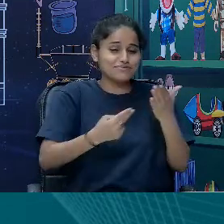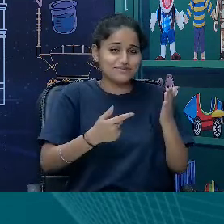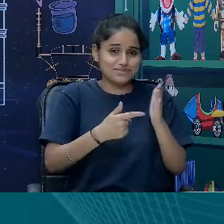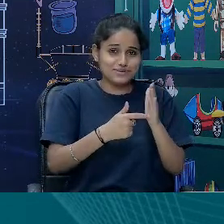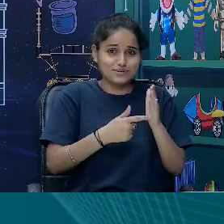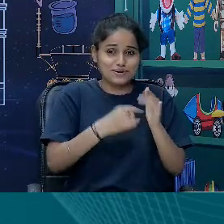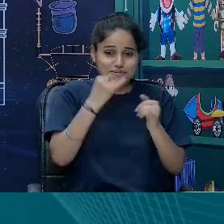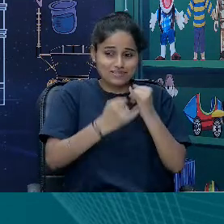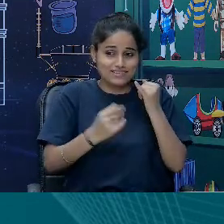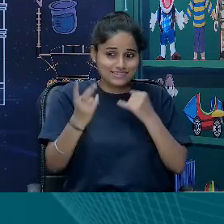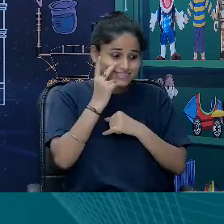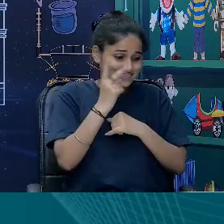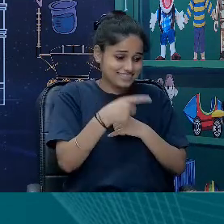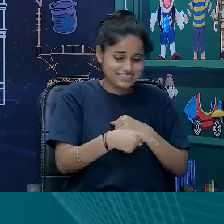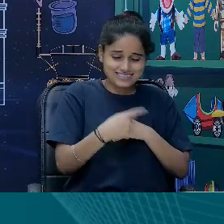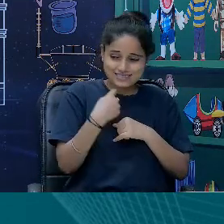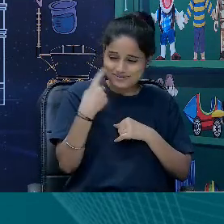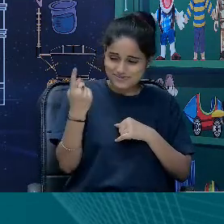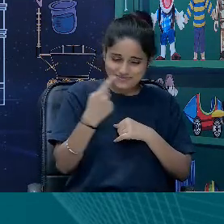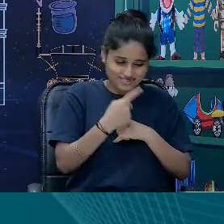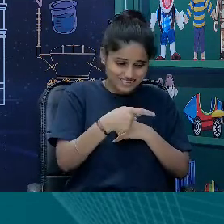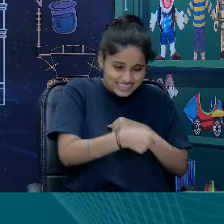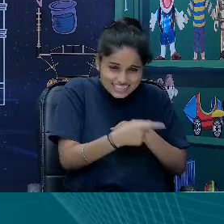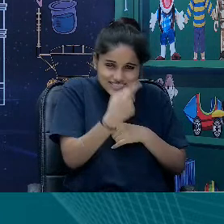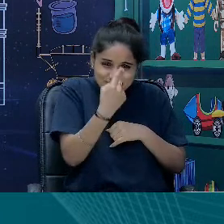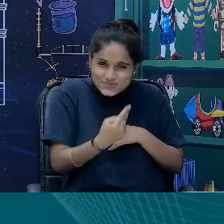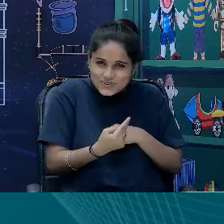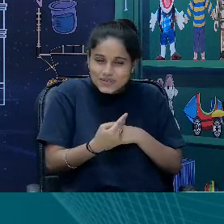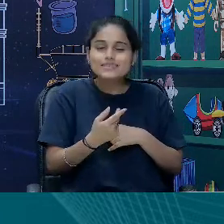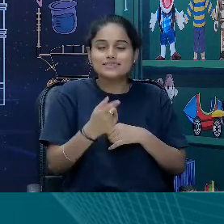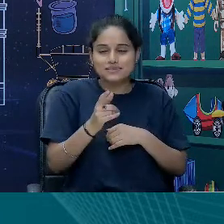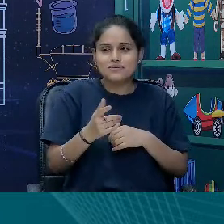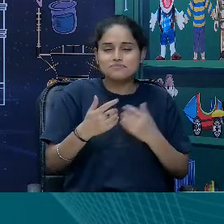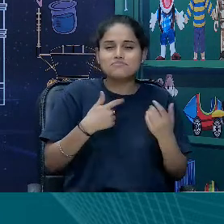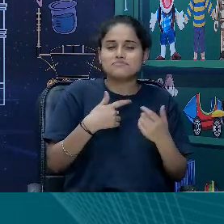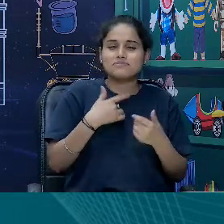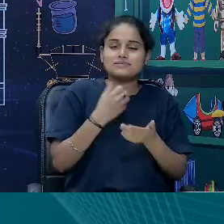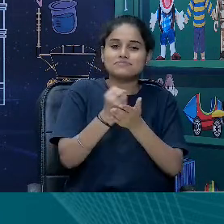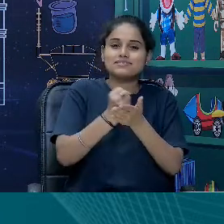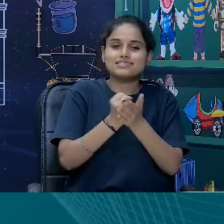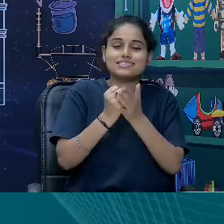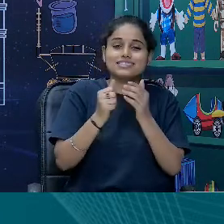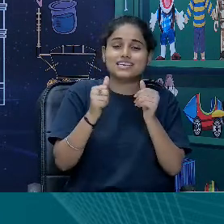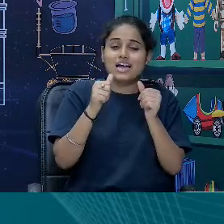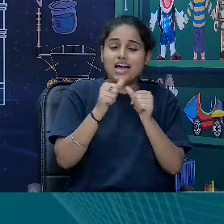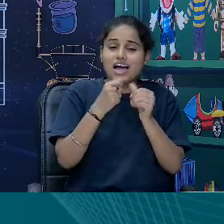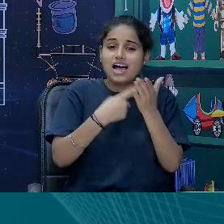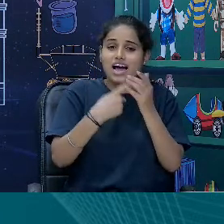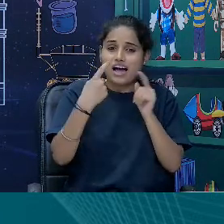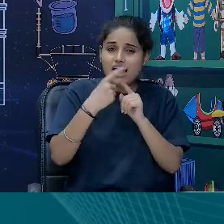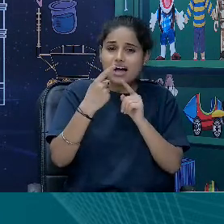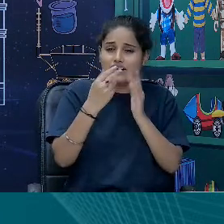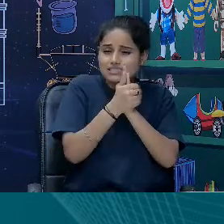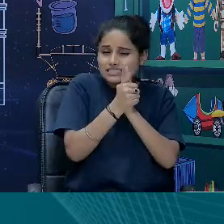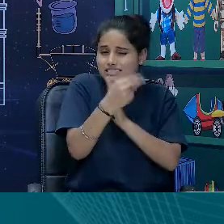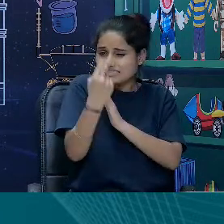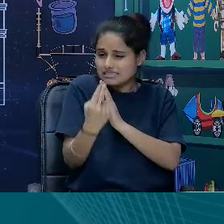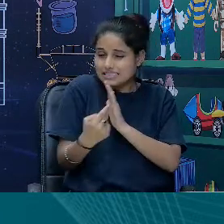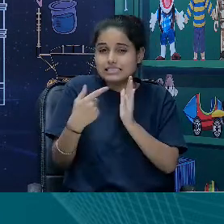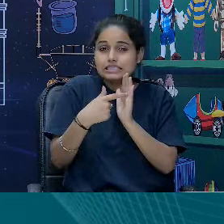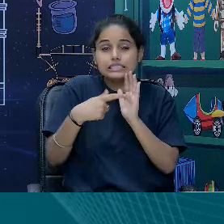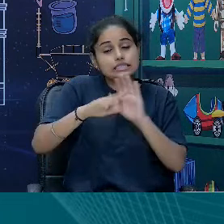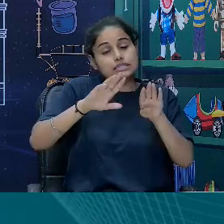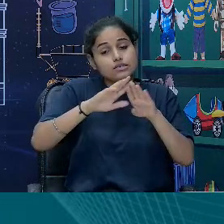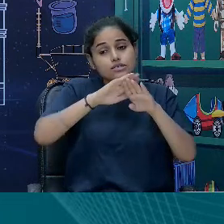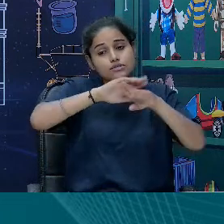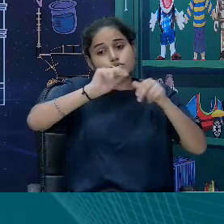session, but Oh. it is actually good, you know, in such sessions. Art integrated learning, I personally feel, in inclusive